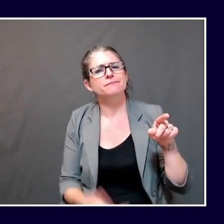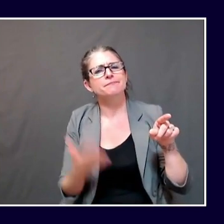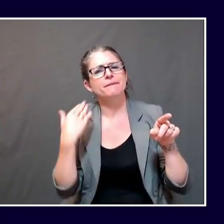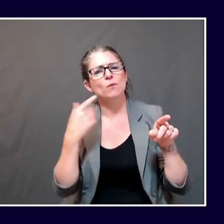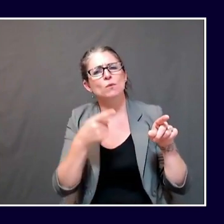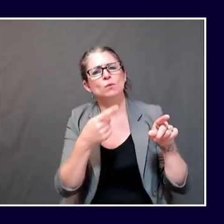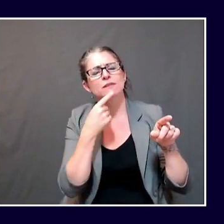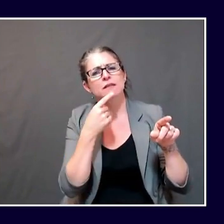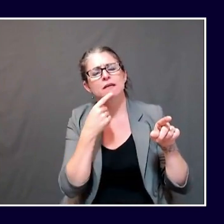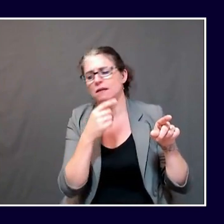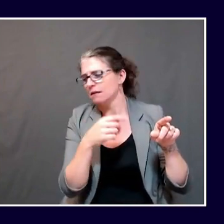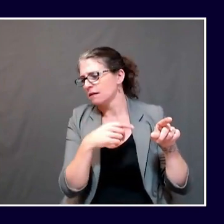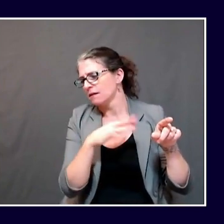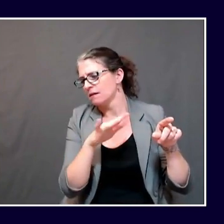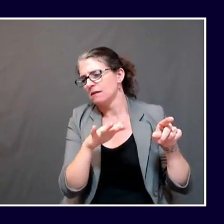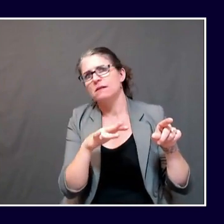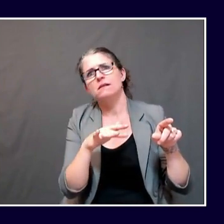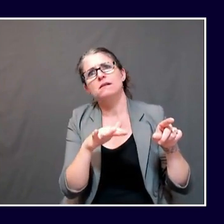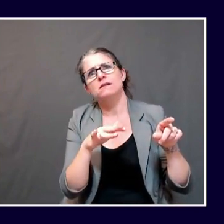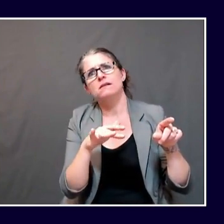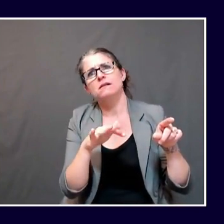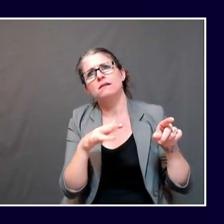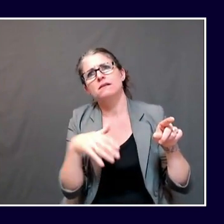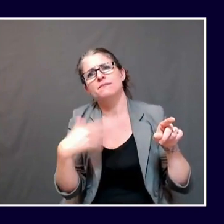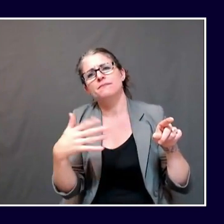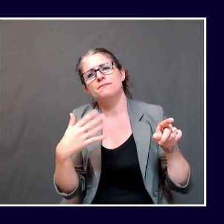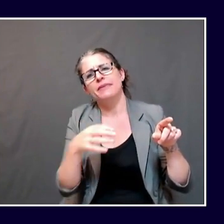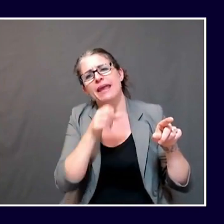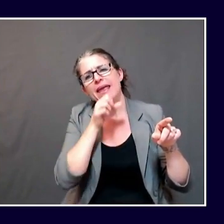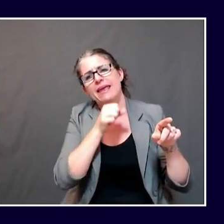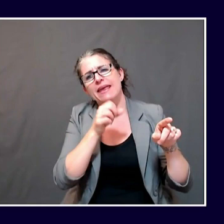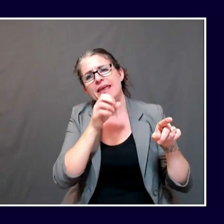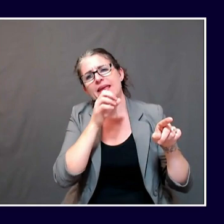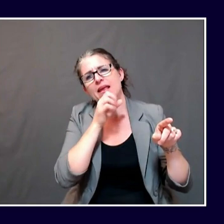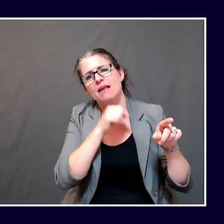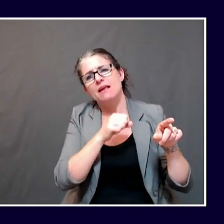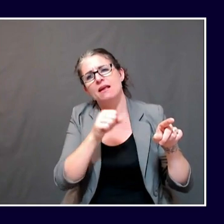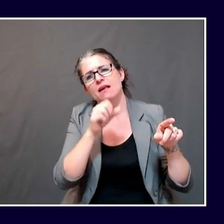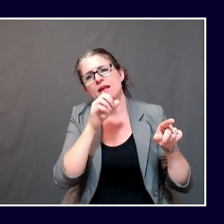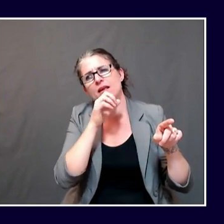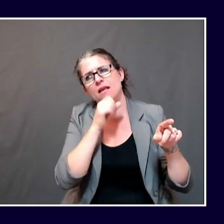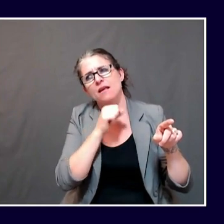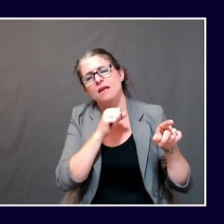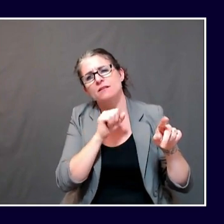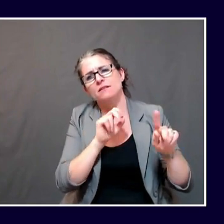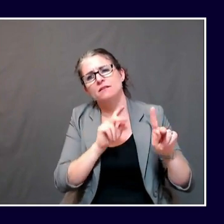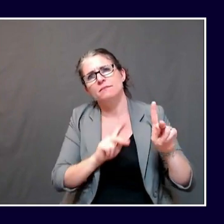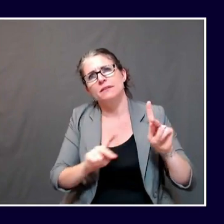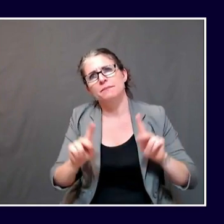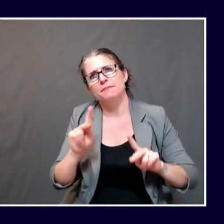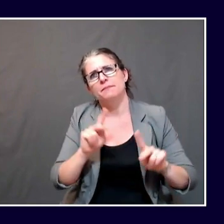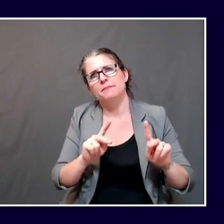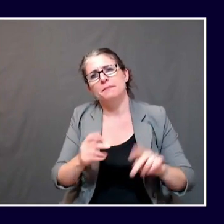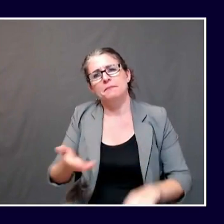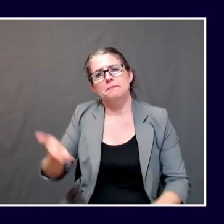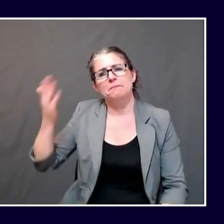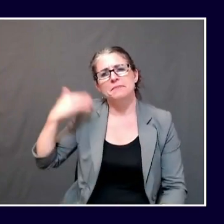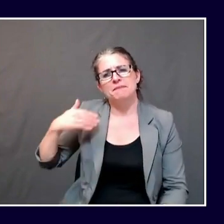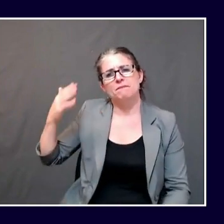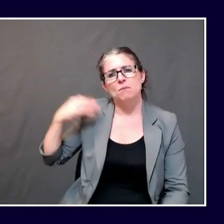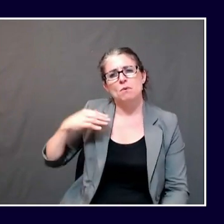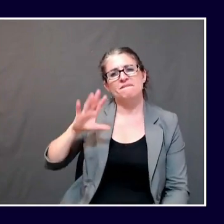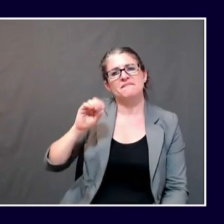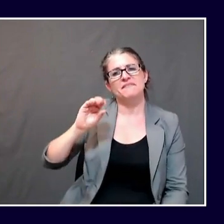persons contracting coronavirus is trending downward at the moment. Could you talk a little bit more about